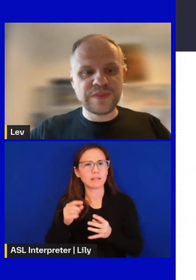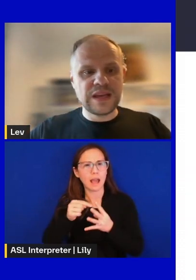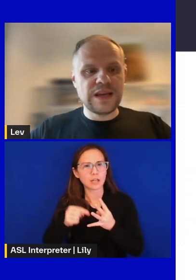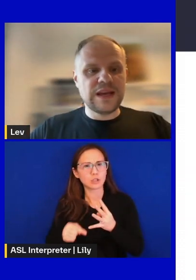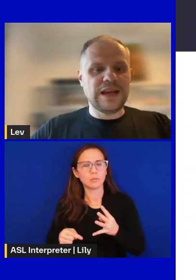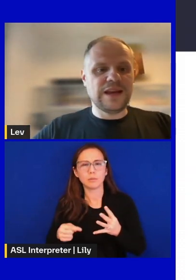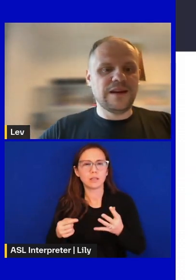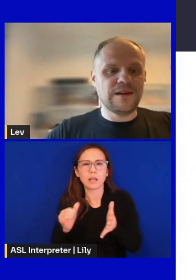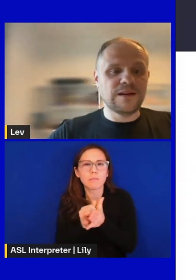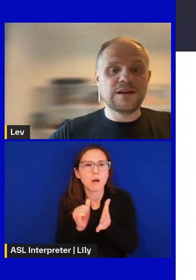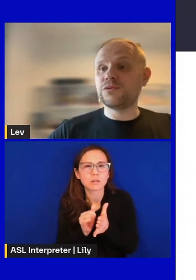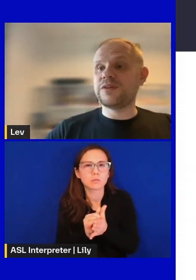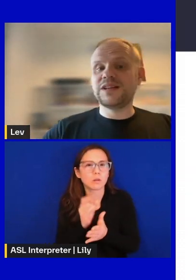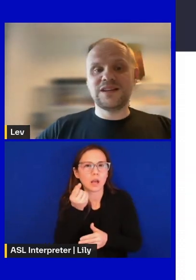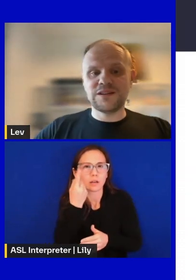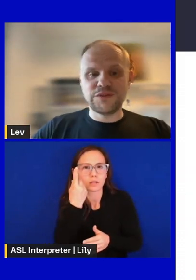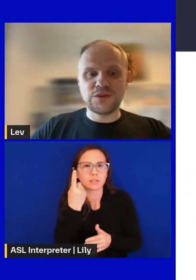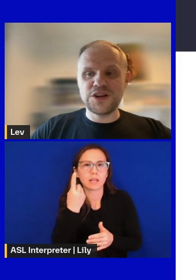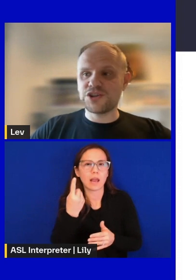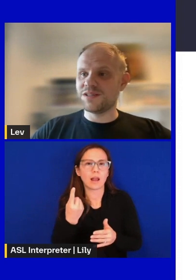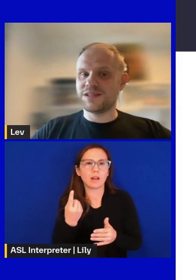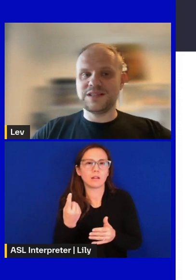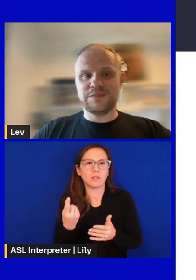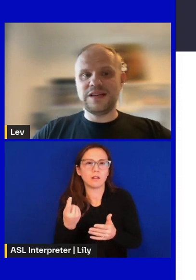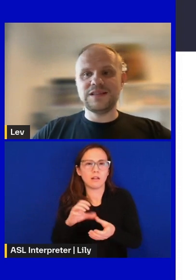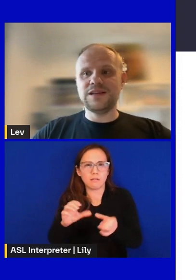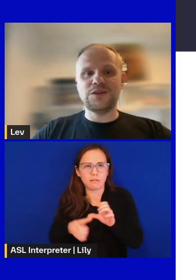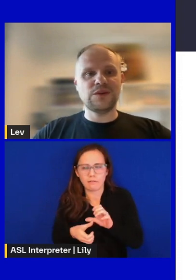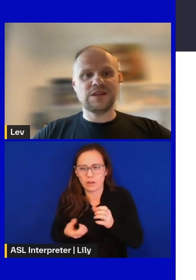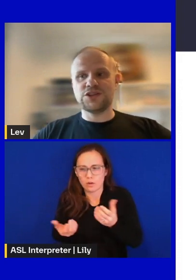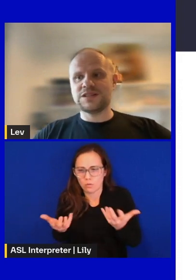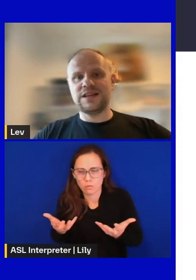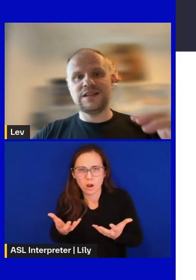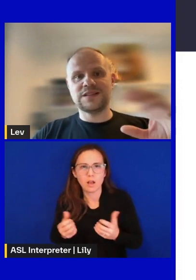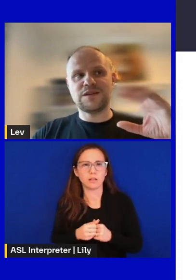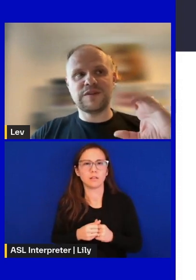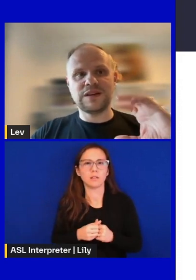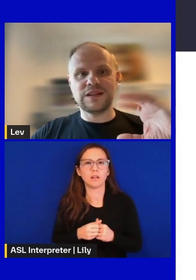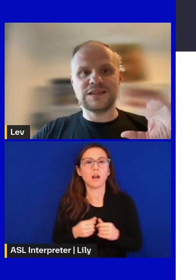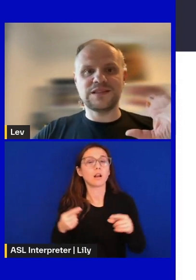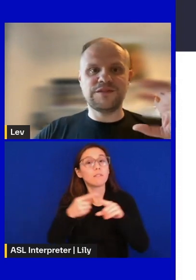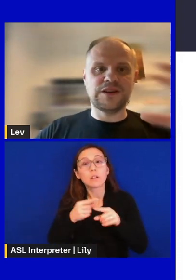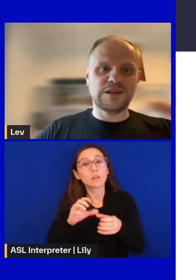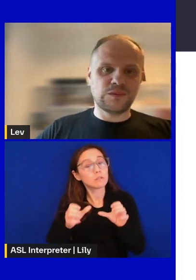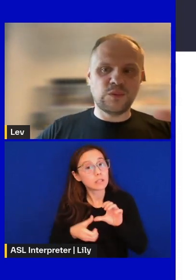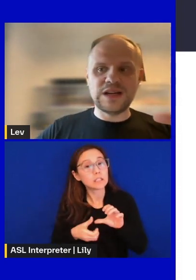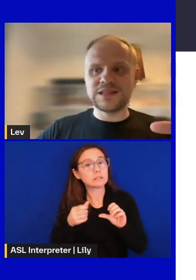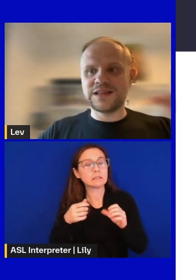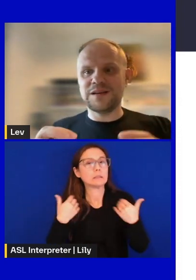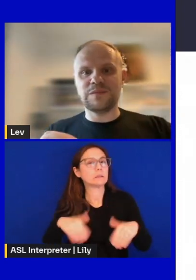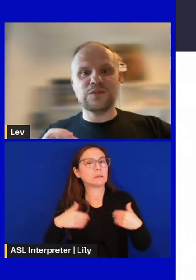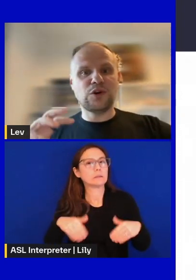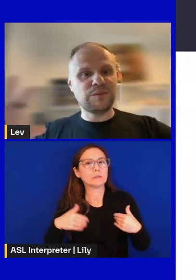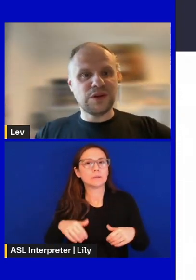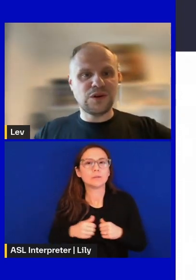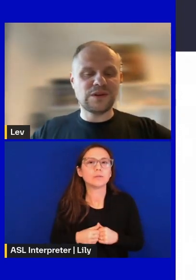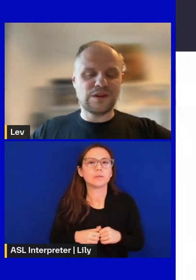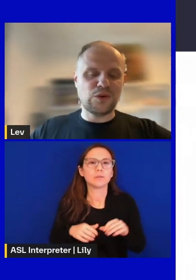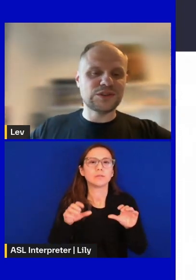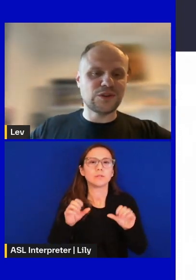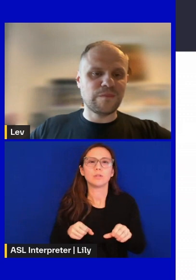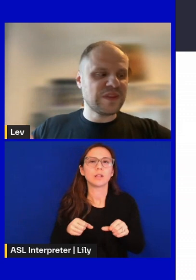there. Conflicting configurations is amazing. You can just say that something that is configured once can not